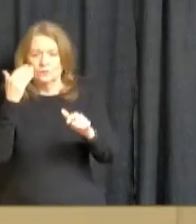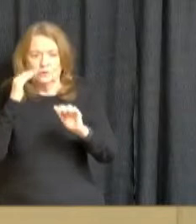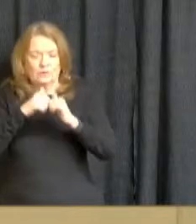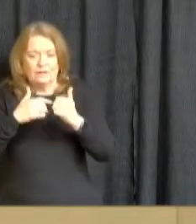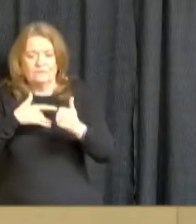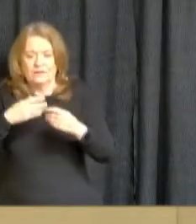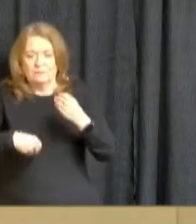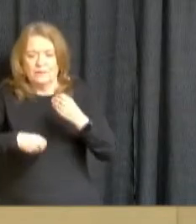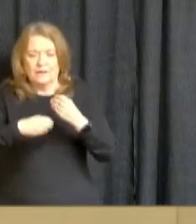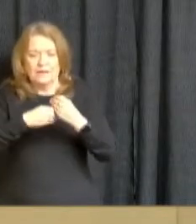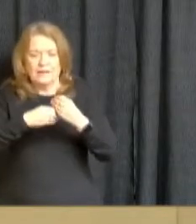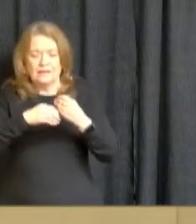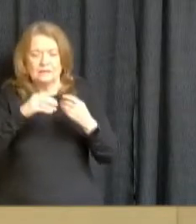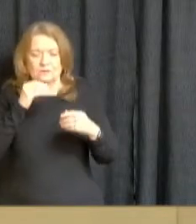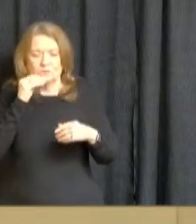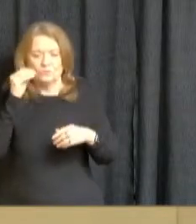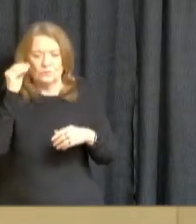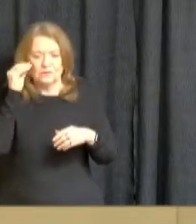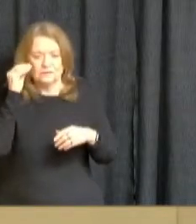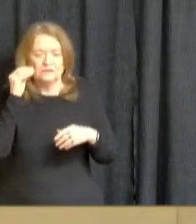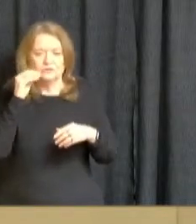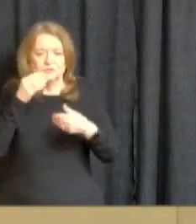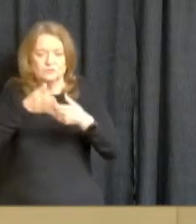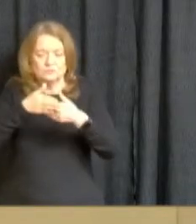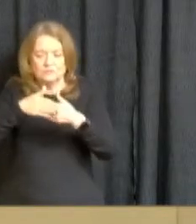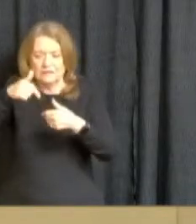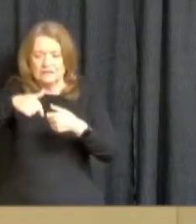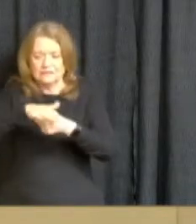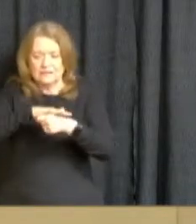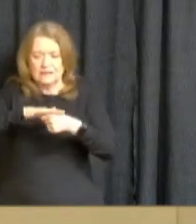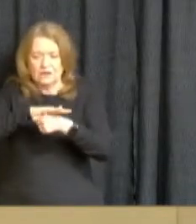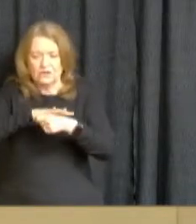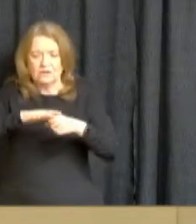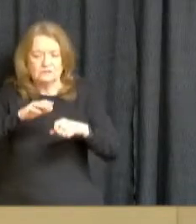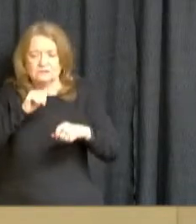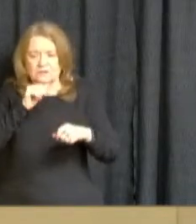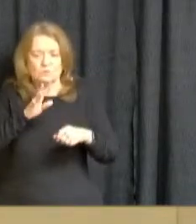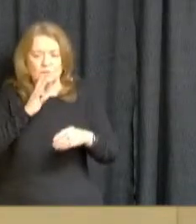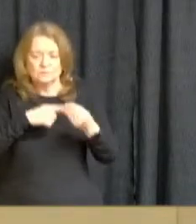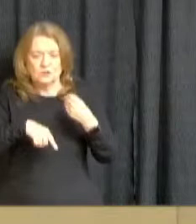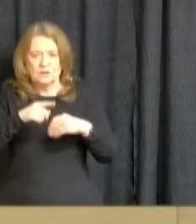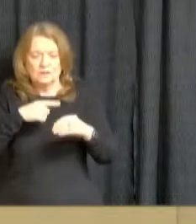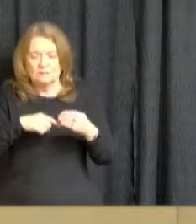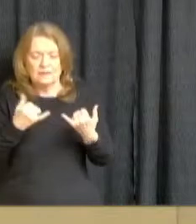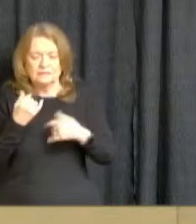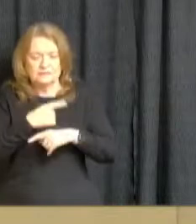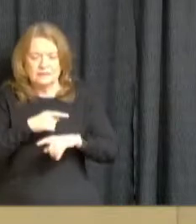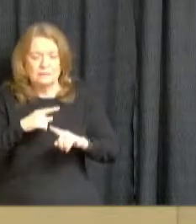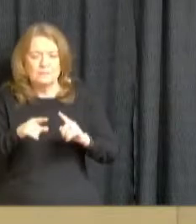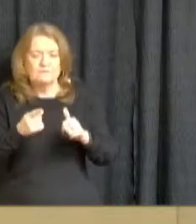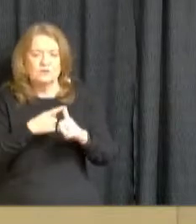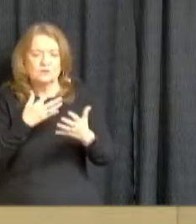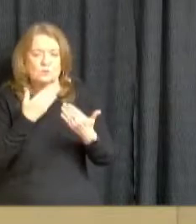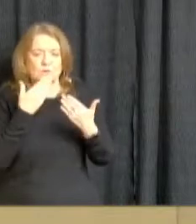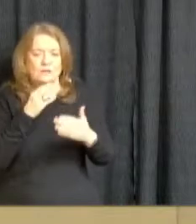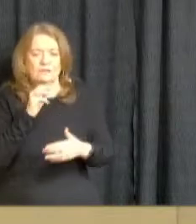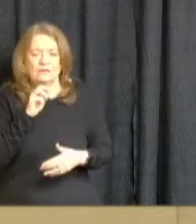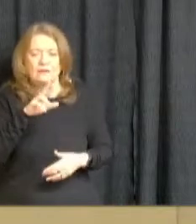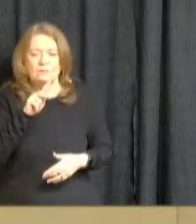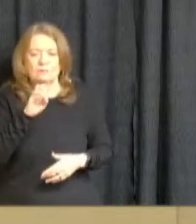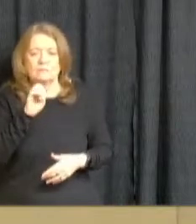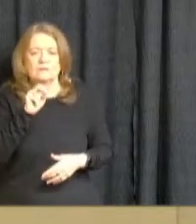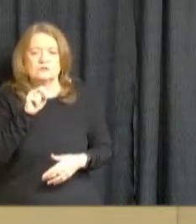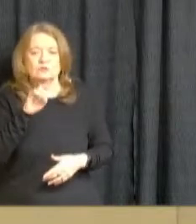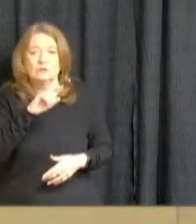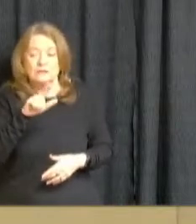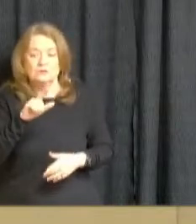adding residential density to tiny town, but that's actually not what I'm going to talk about today. First of all, I want to thank Mr. Tyndall for making himself available